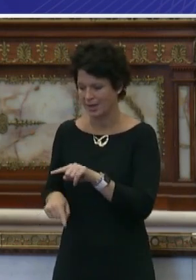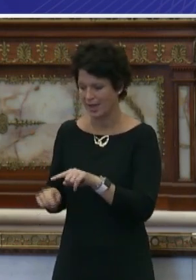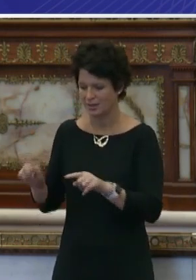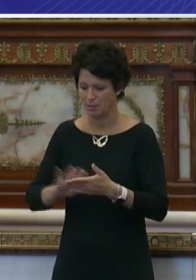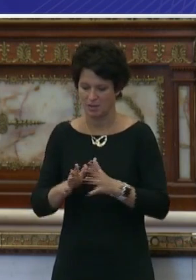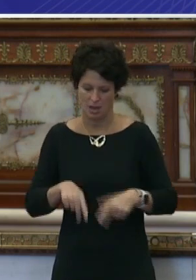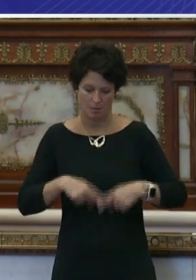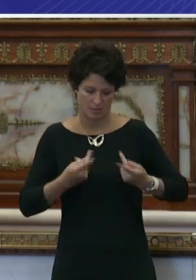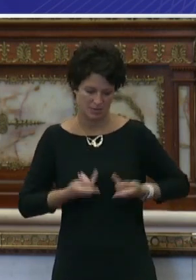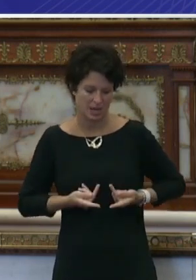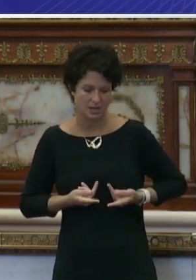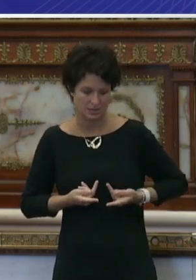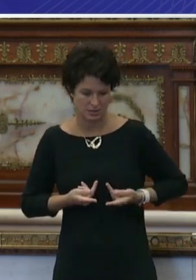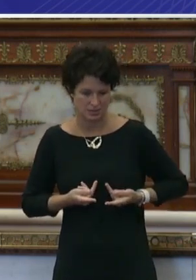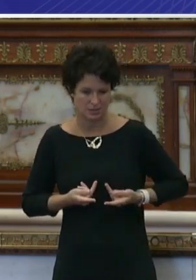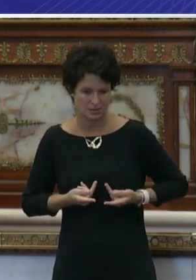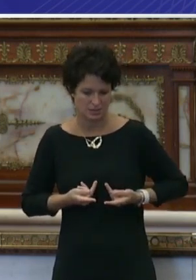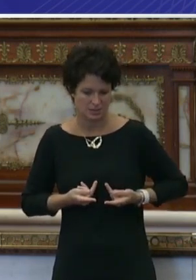upset and they'll